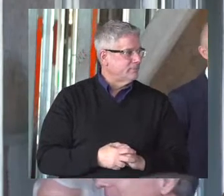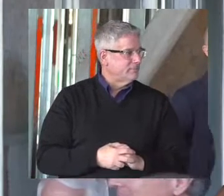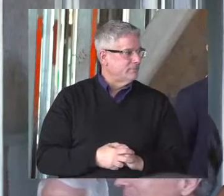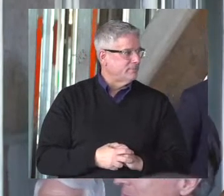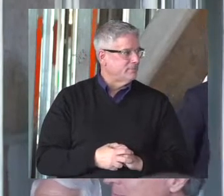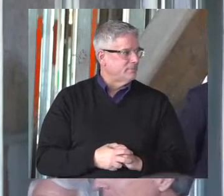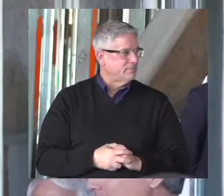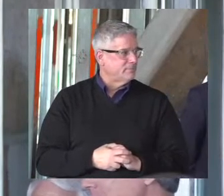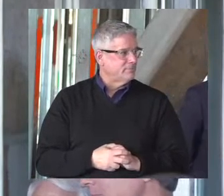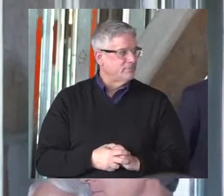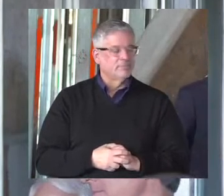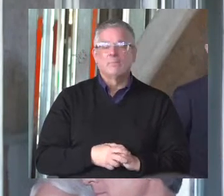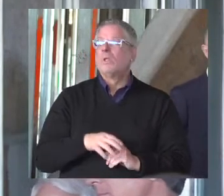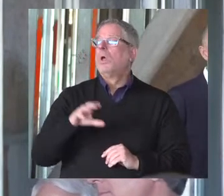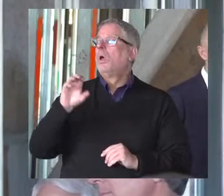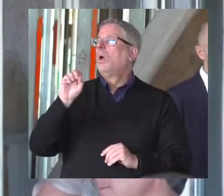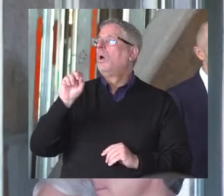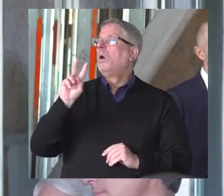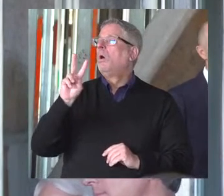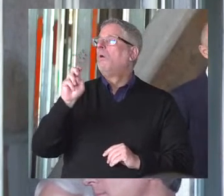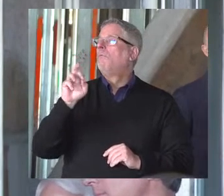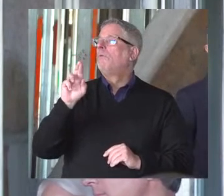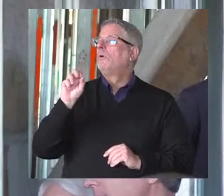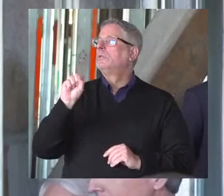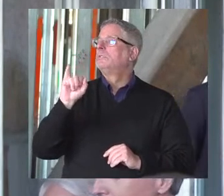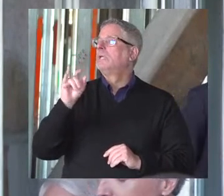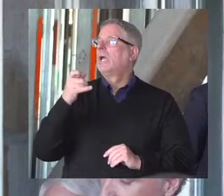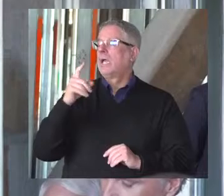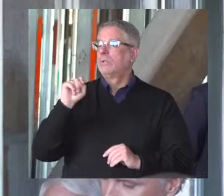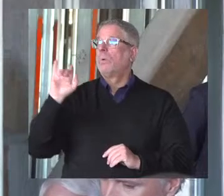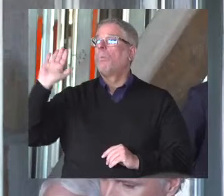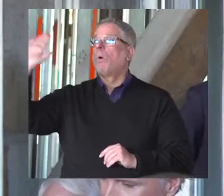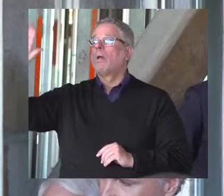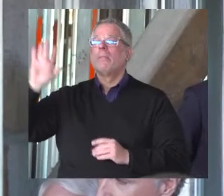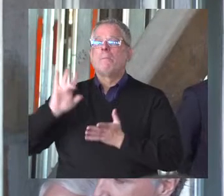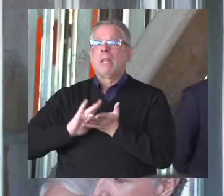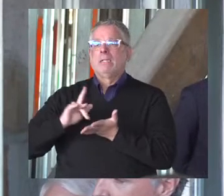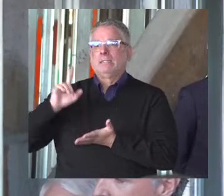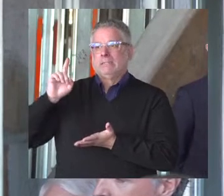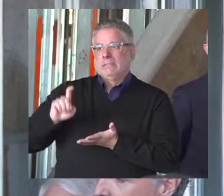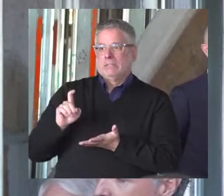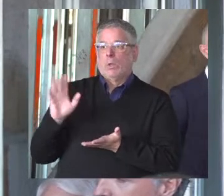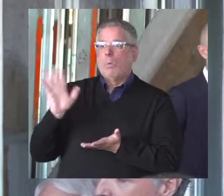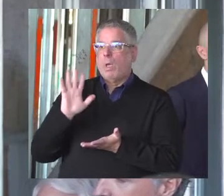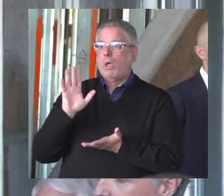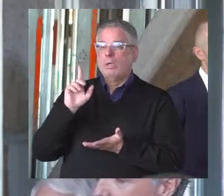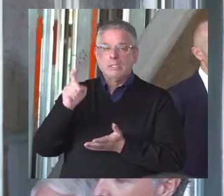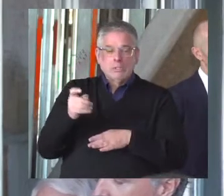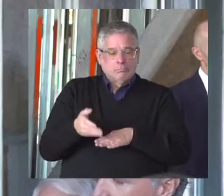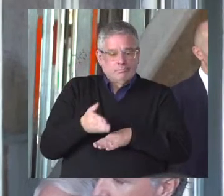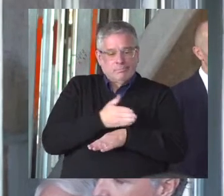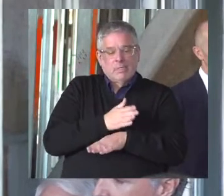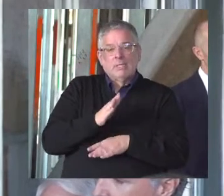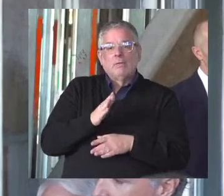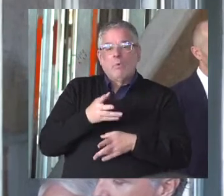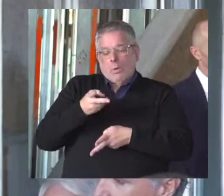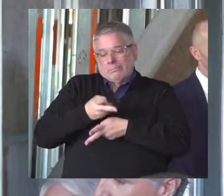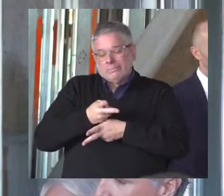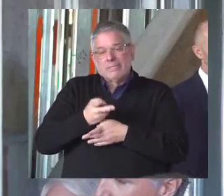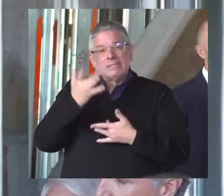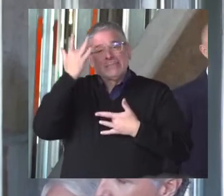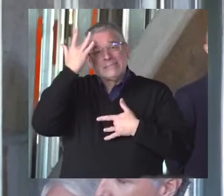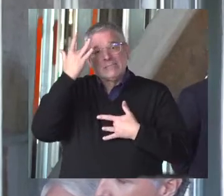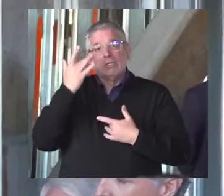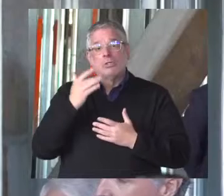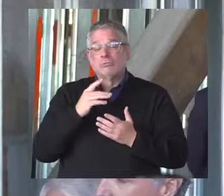In terms of oversight for immunology, it will be what the medical needs are, where we need to make advances for treating diseases for which there